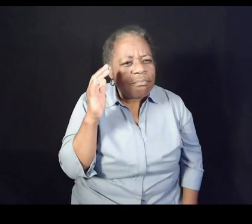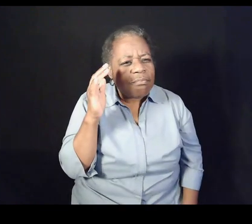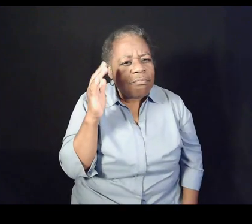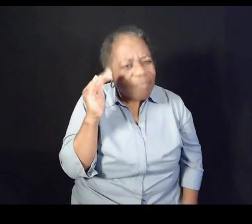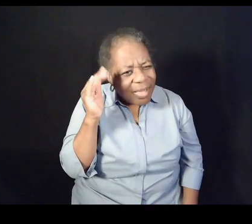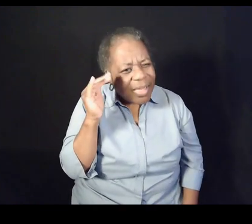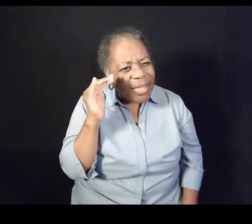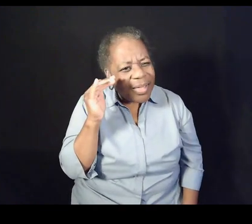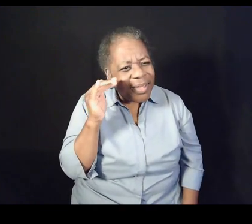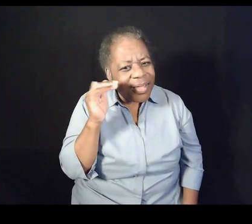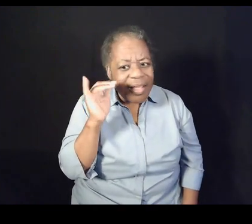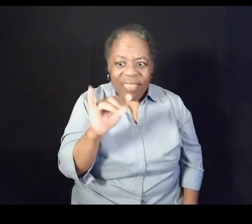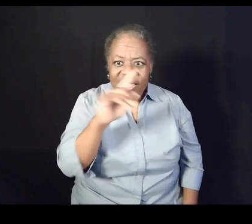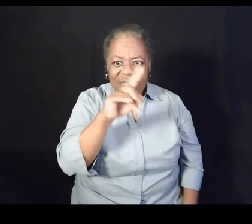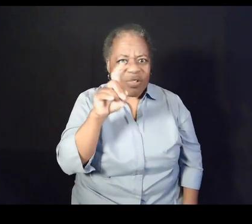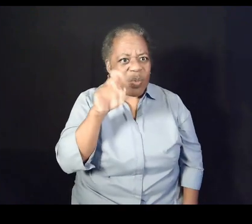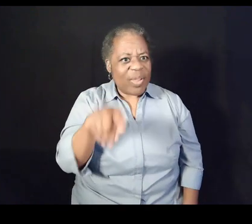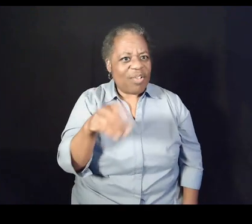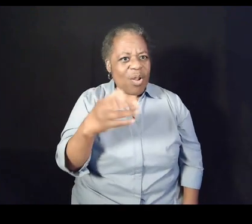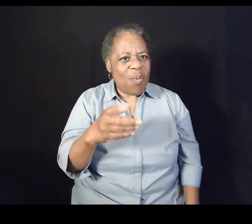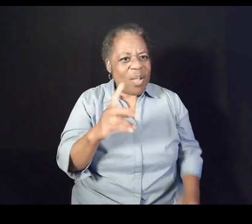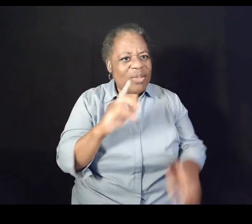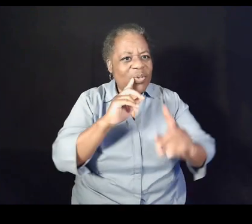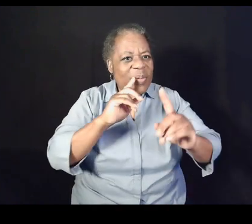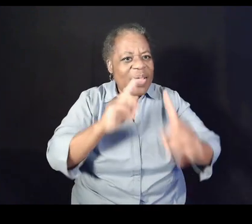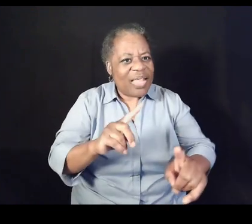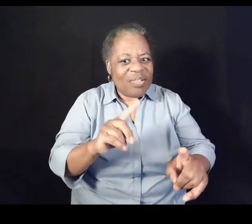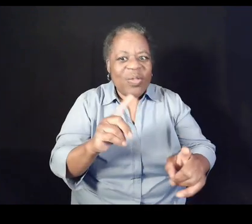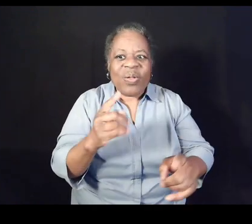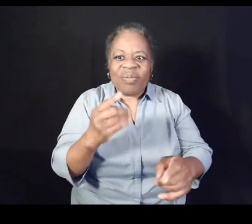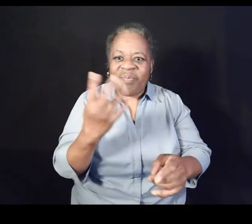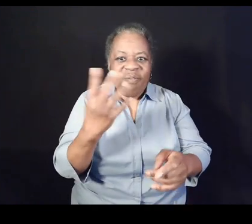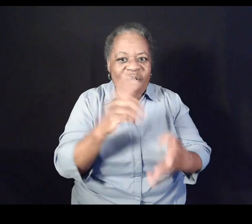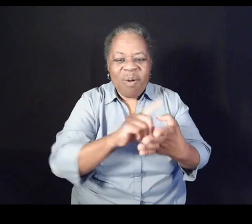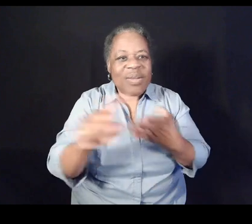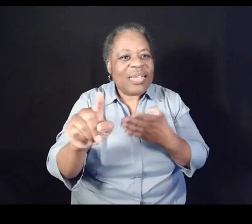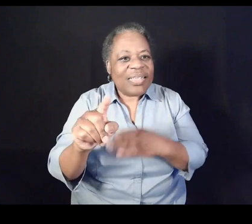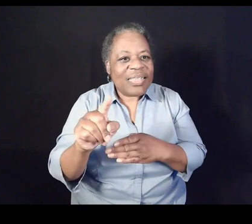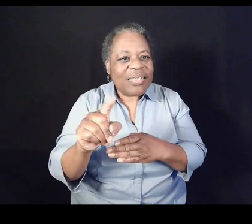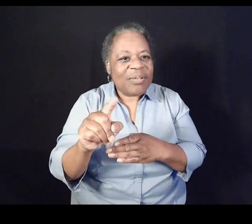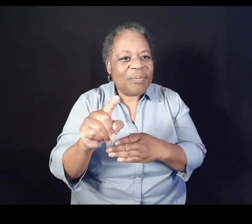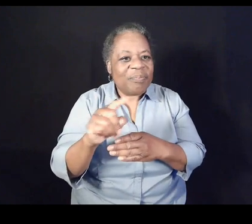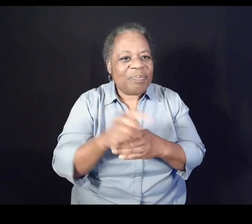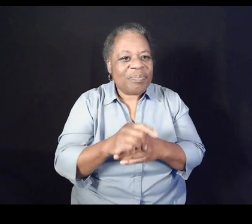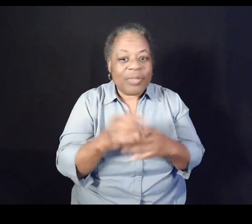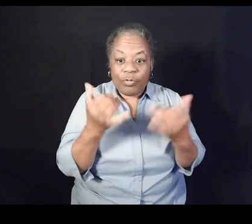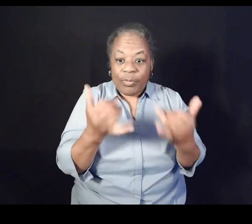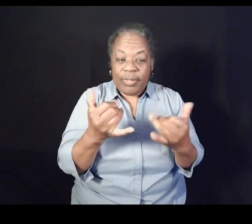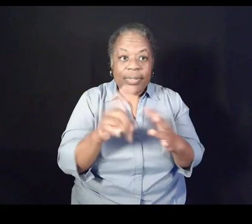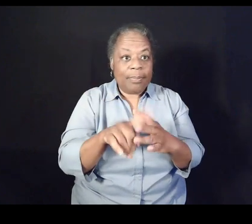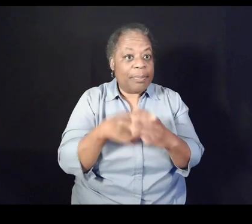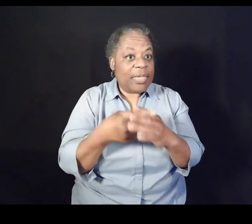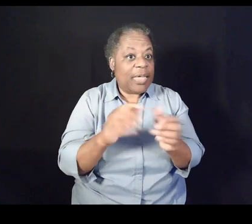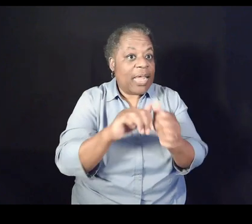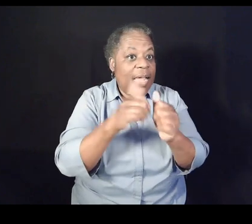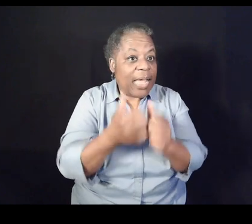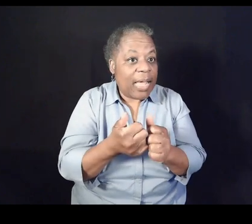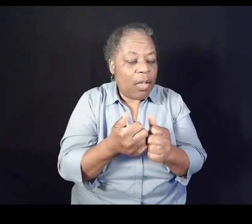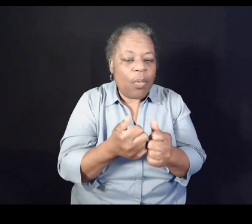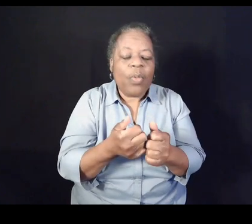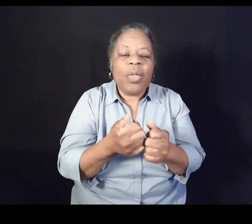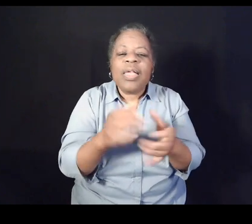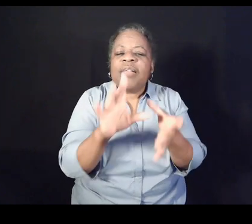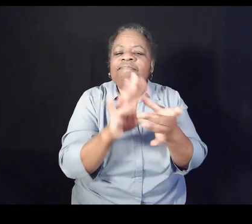the question I'd like to answer over the next 4 weeks. And today I'd like to begin by telling you why I still believe